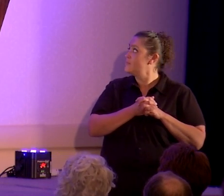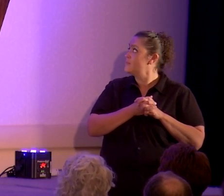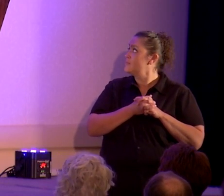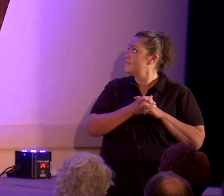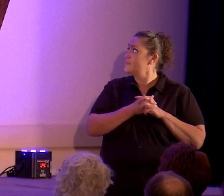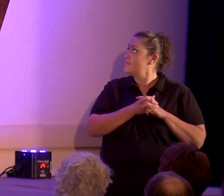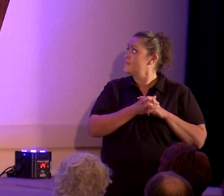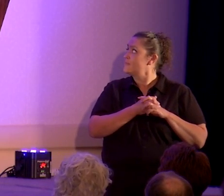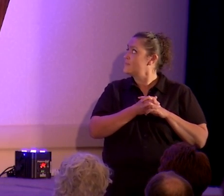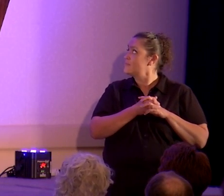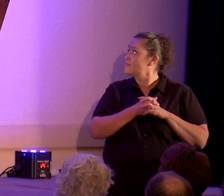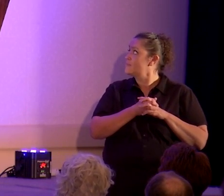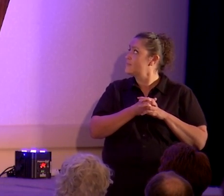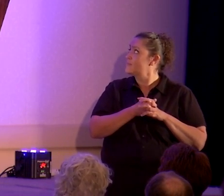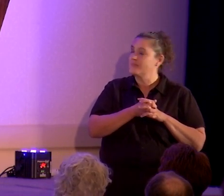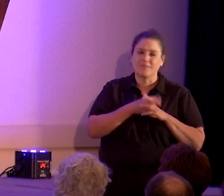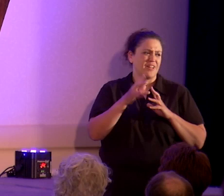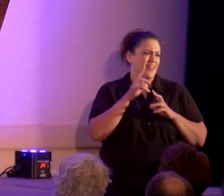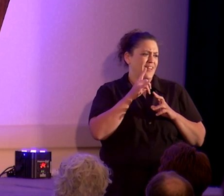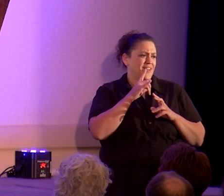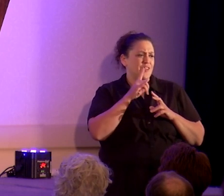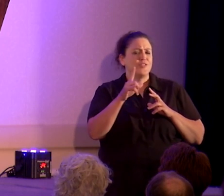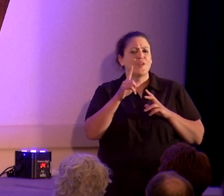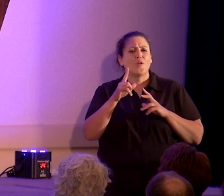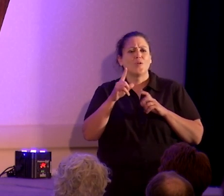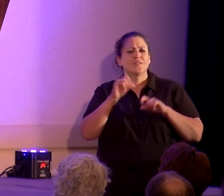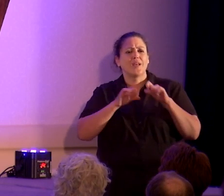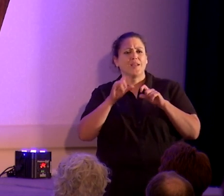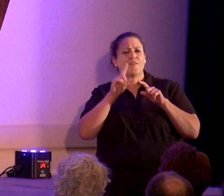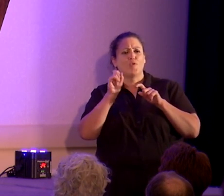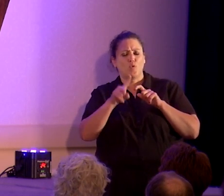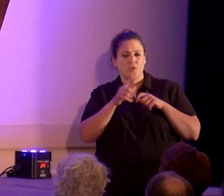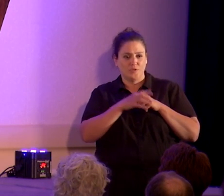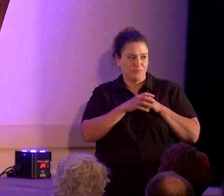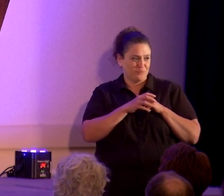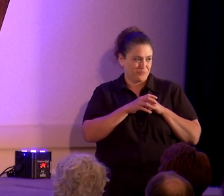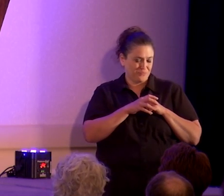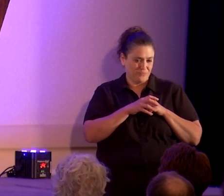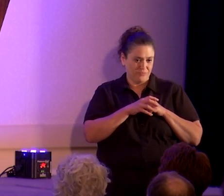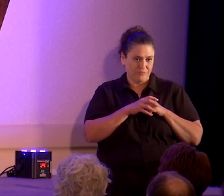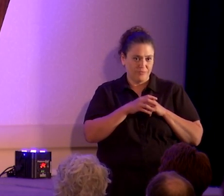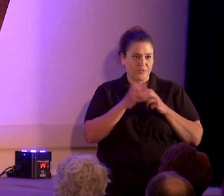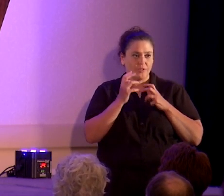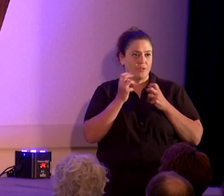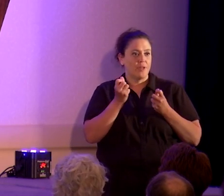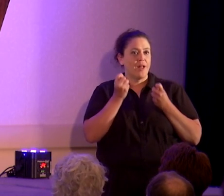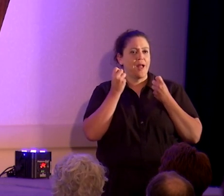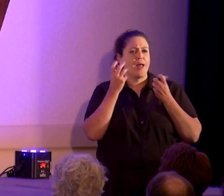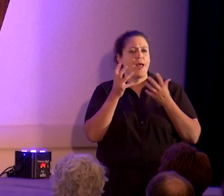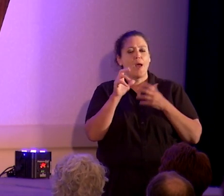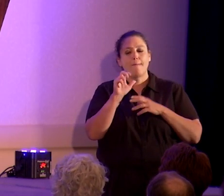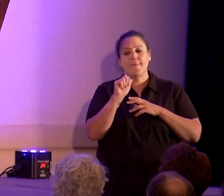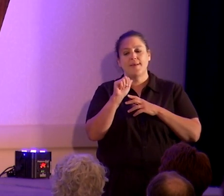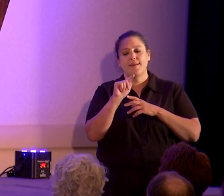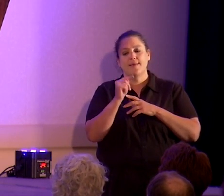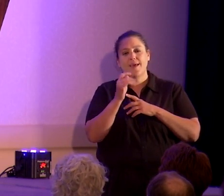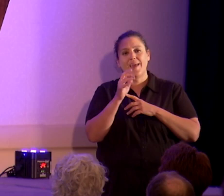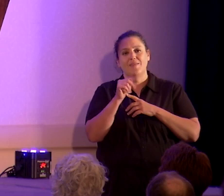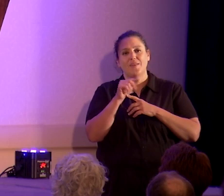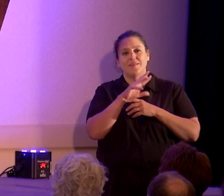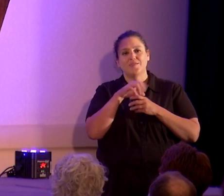Unscientific question. Sure. Prognosticate for me. Okay. Thank you. How many atheists are in the